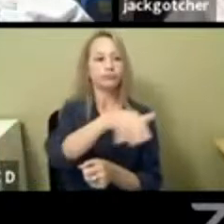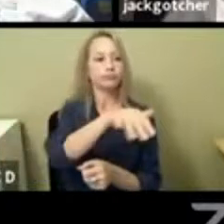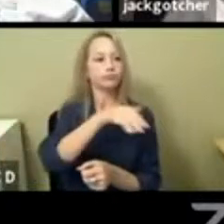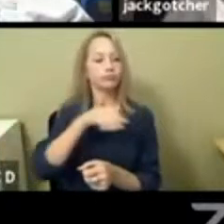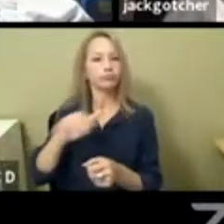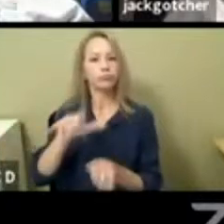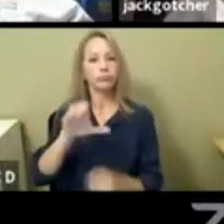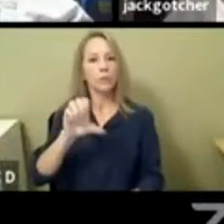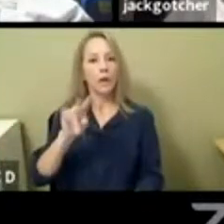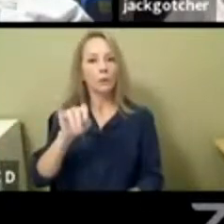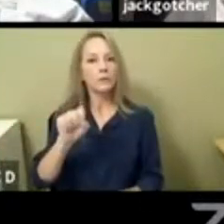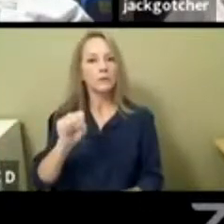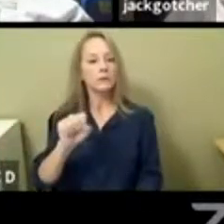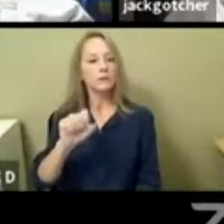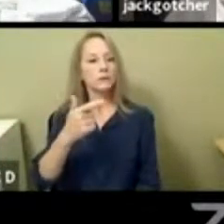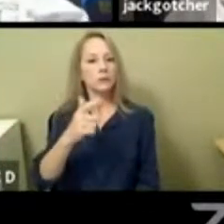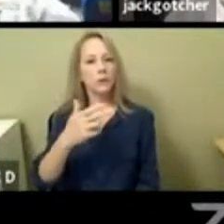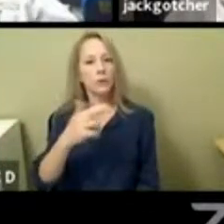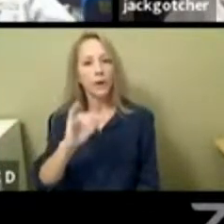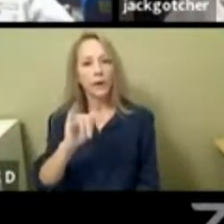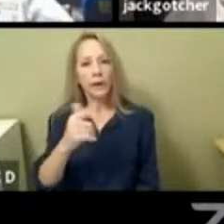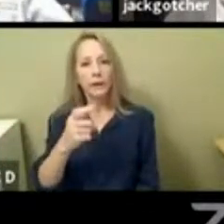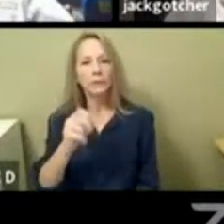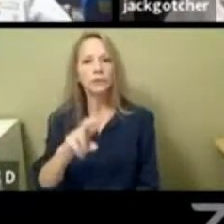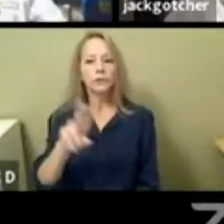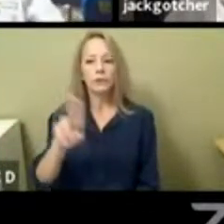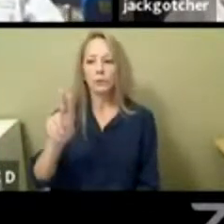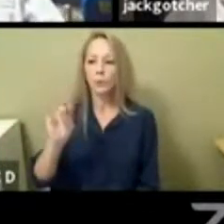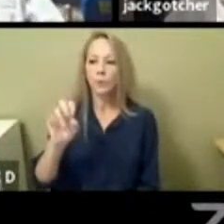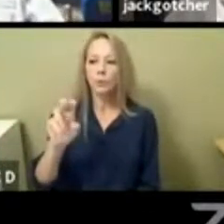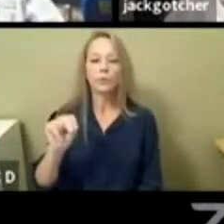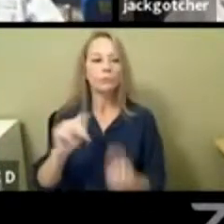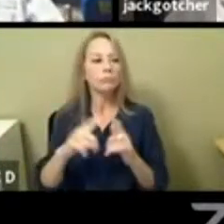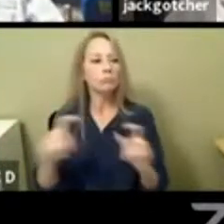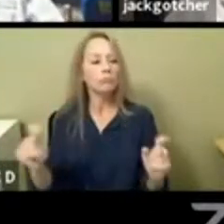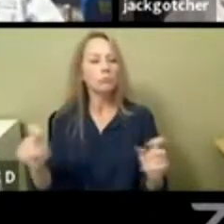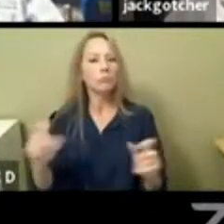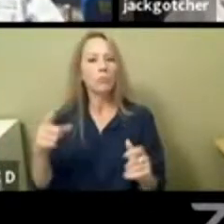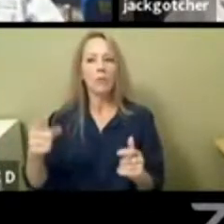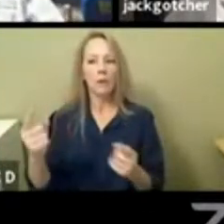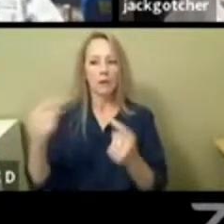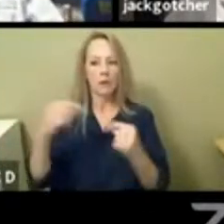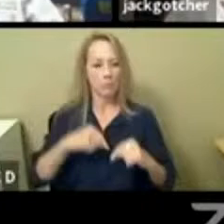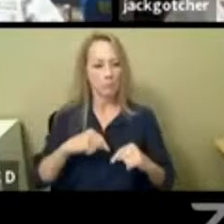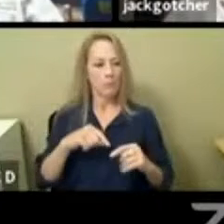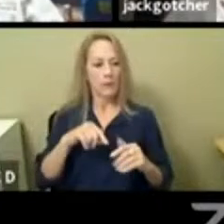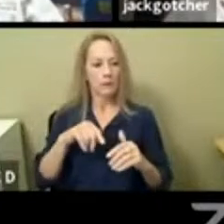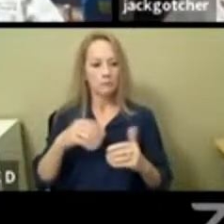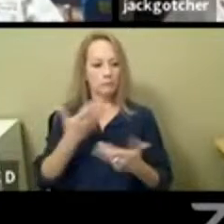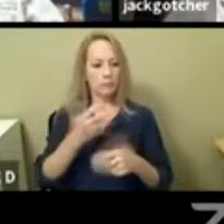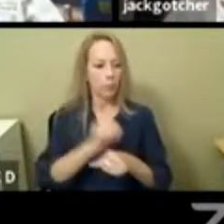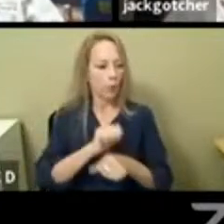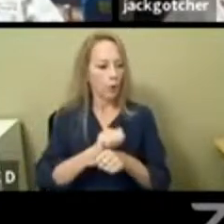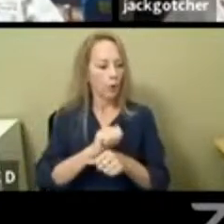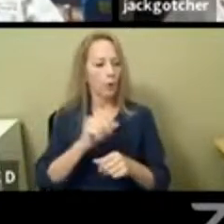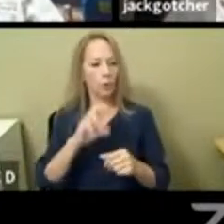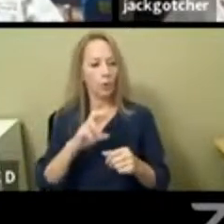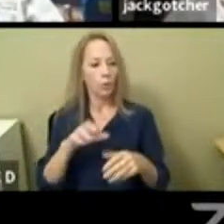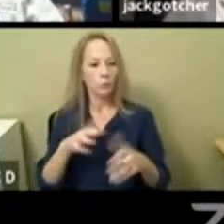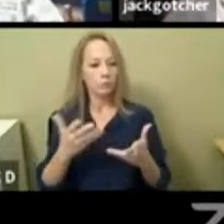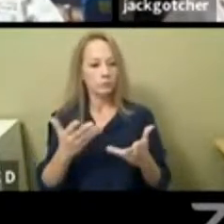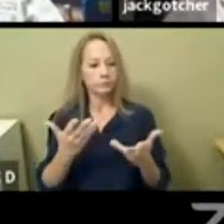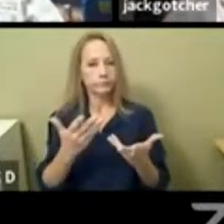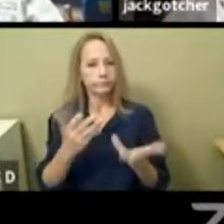in Granger, Union, Loudoun, et cetera, all move in and out of our county. We need to work on education